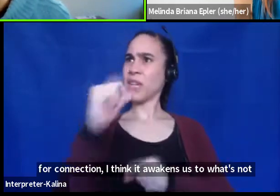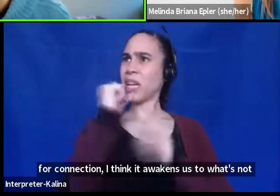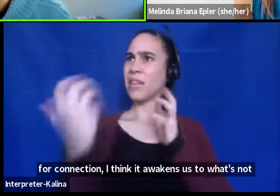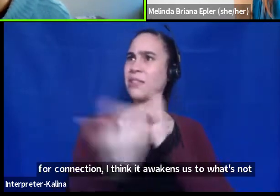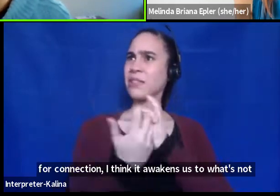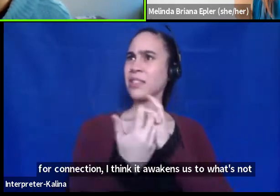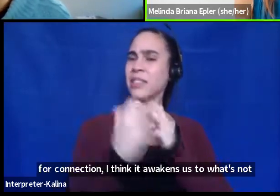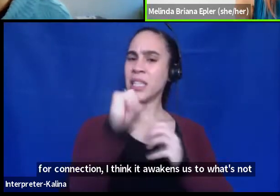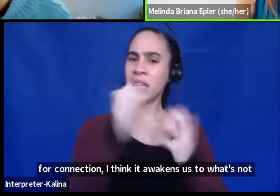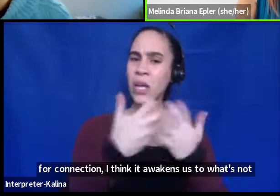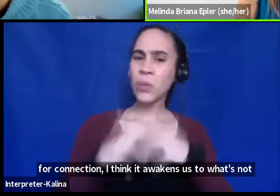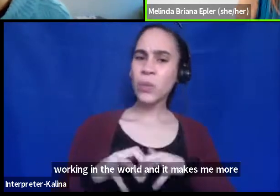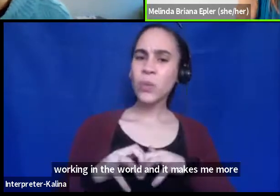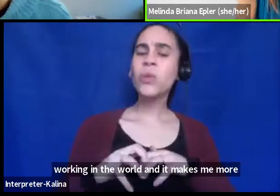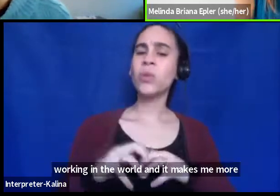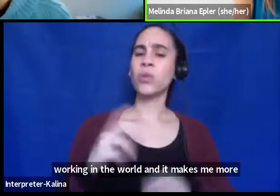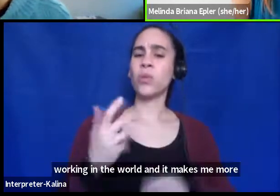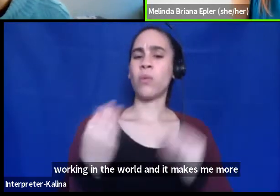invested.